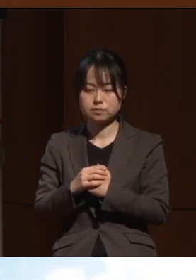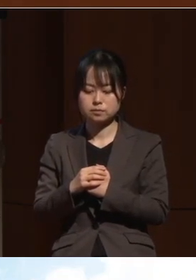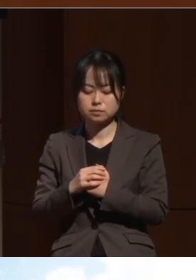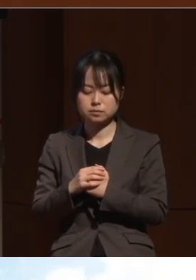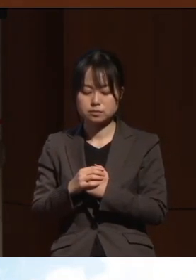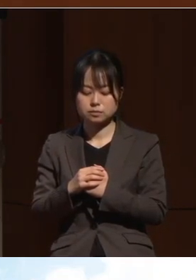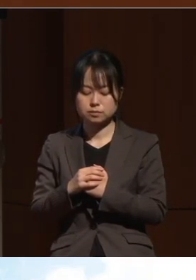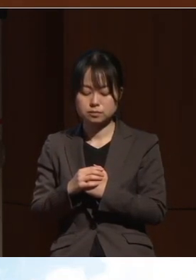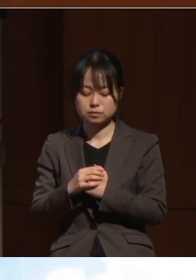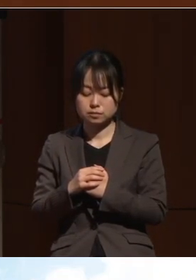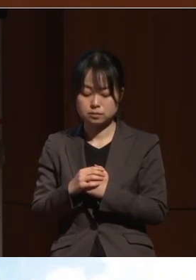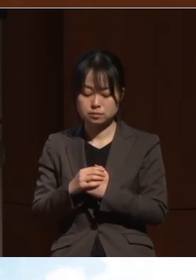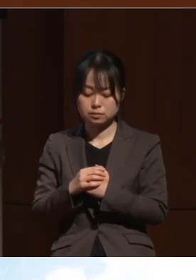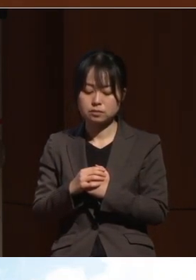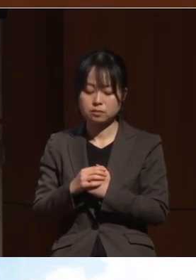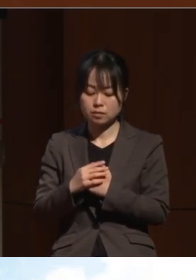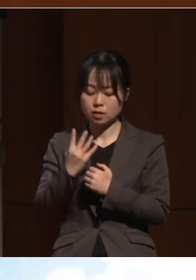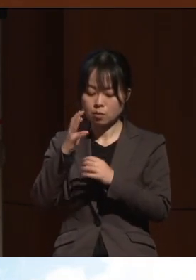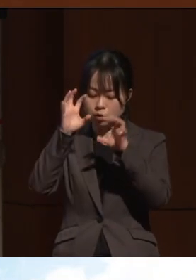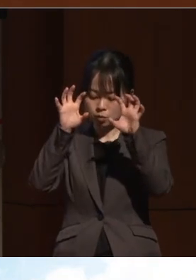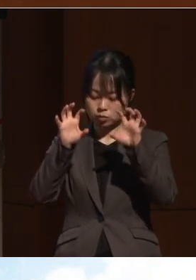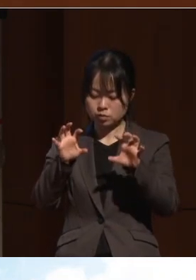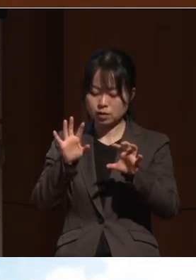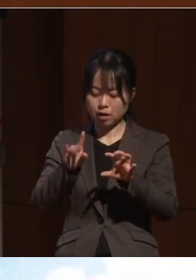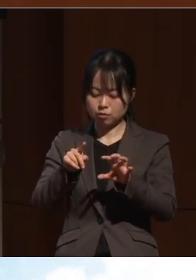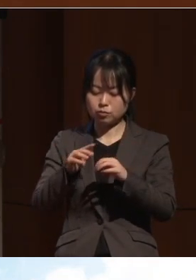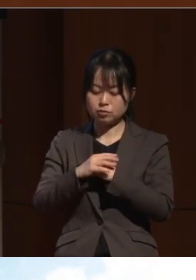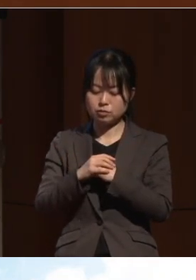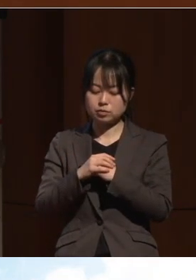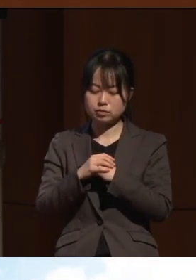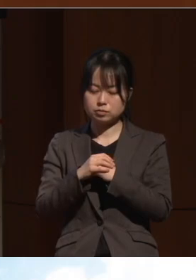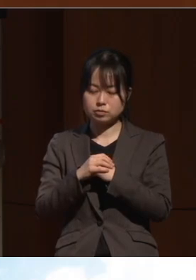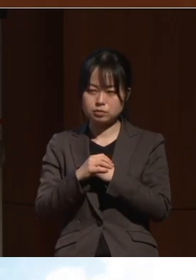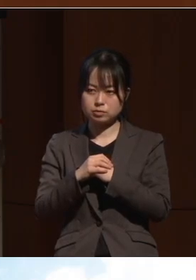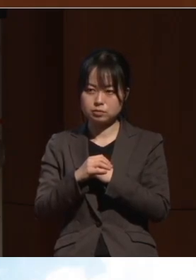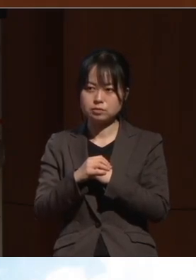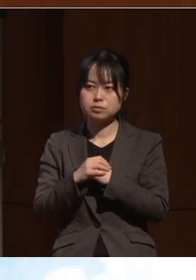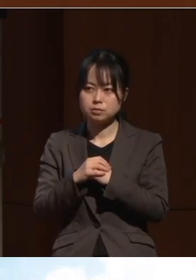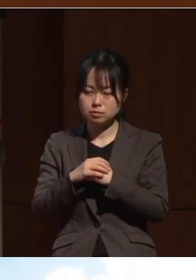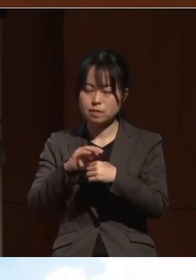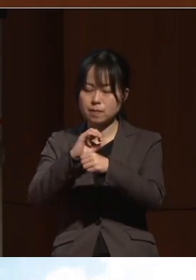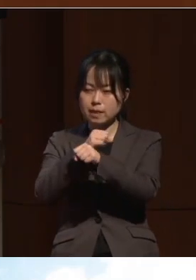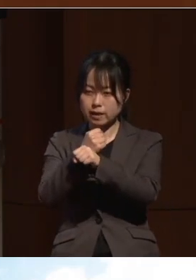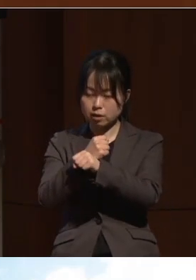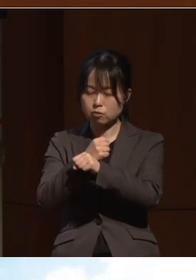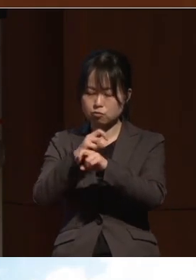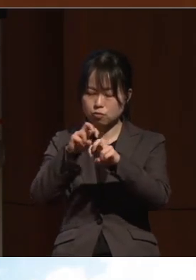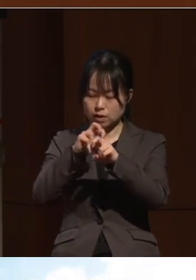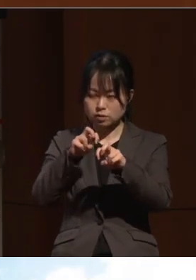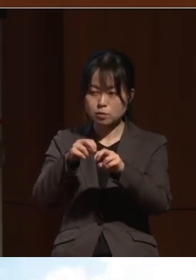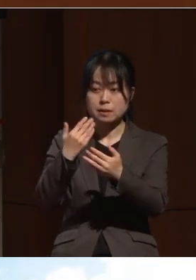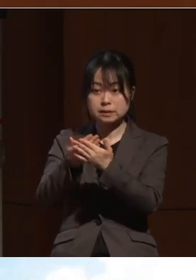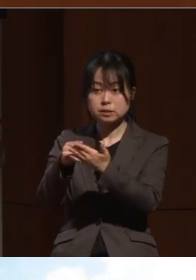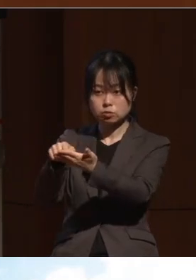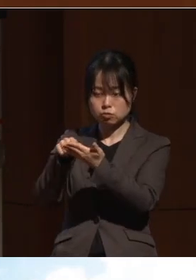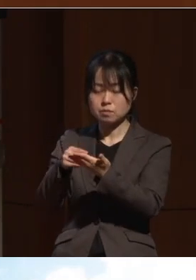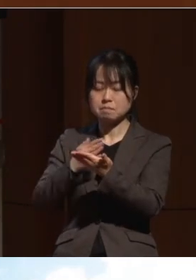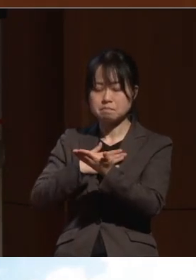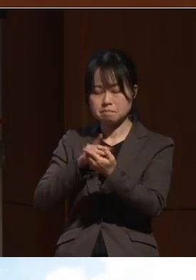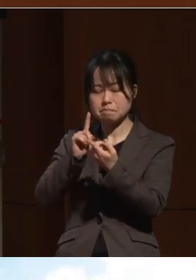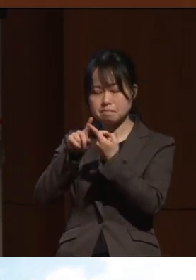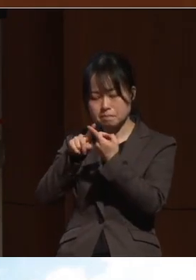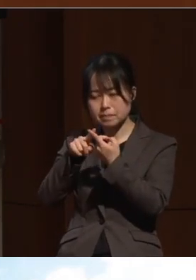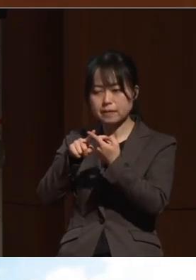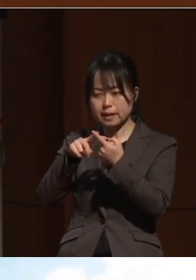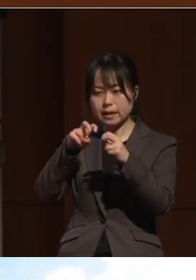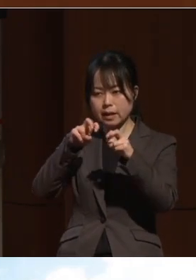We aim to deliver impact, so delivering research and development focused on the needs and priorities of the health and care system as we find it today.